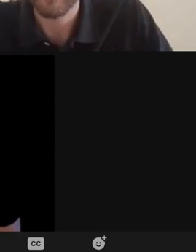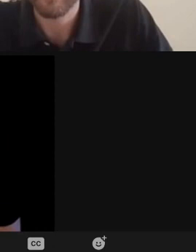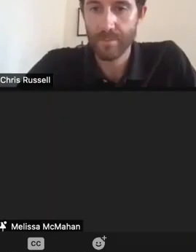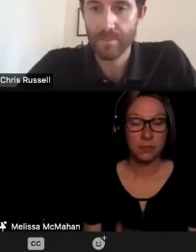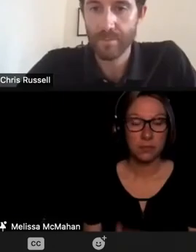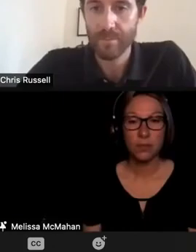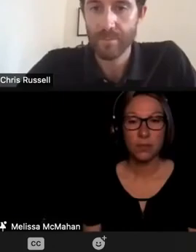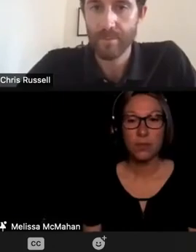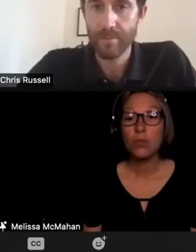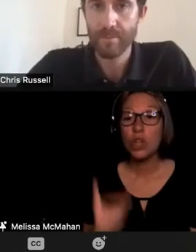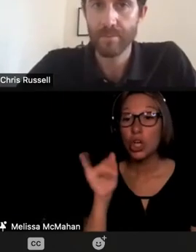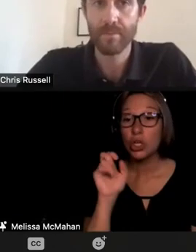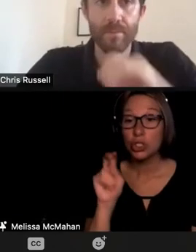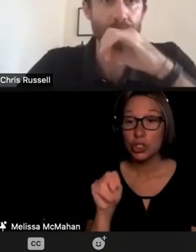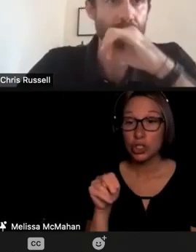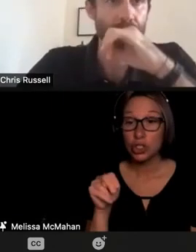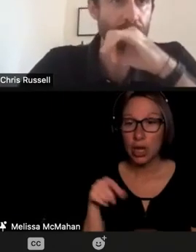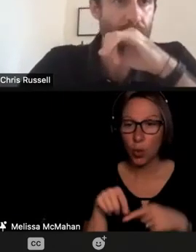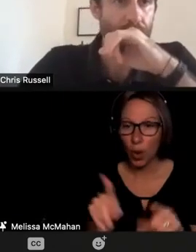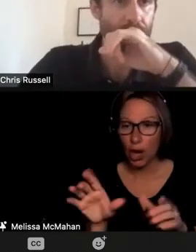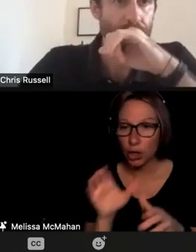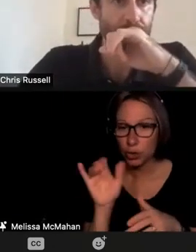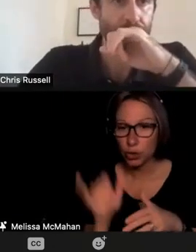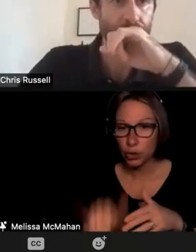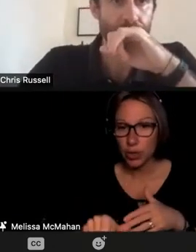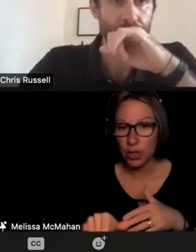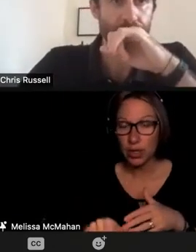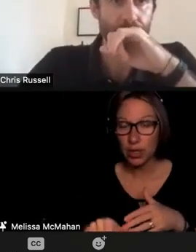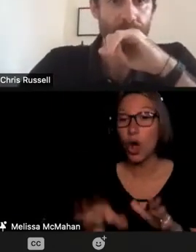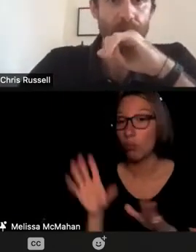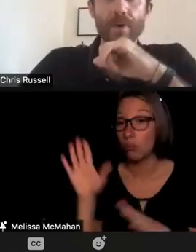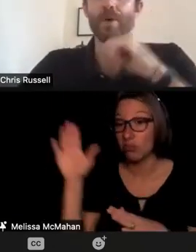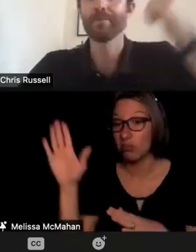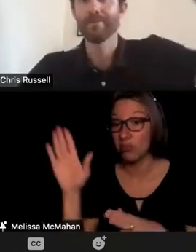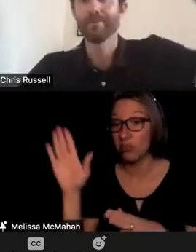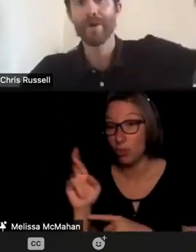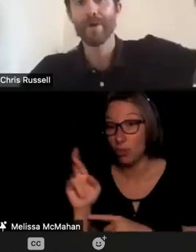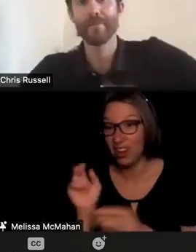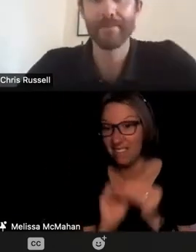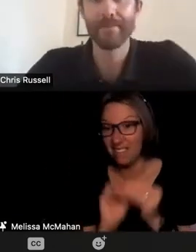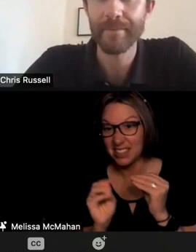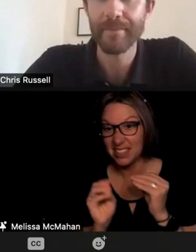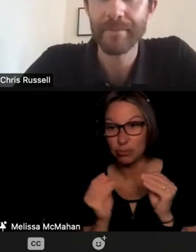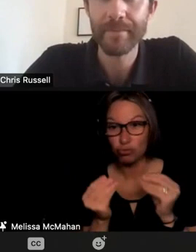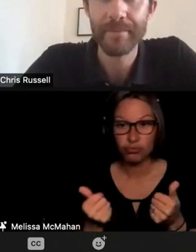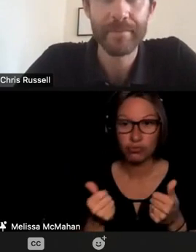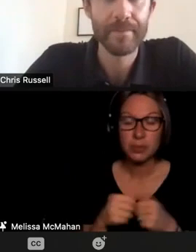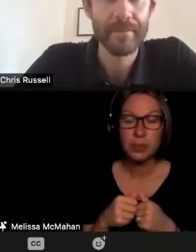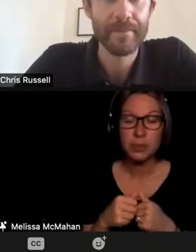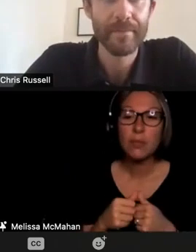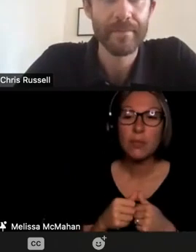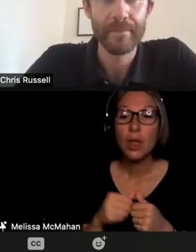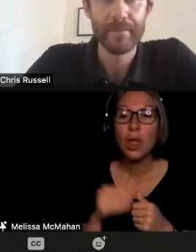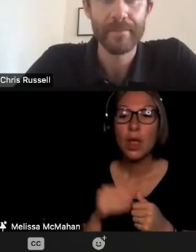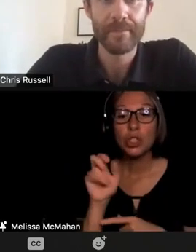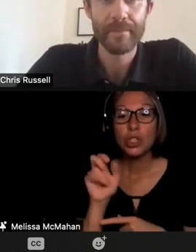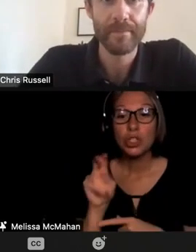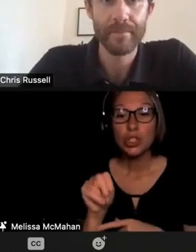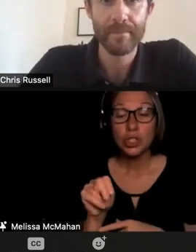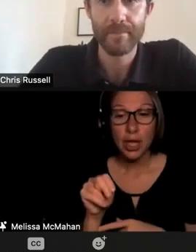And Chris, while you're doing that, there was a really good question that fits into. Aha! Oh, cool. Great. Thank you. Into communication